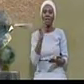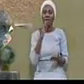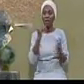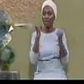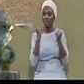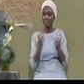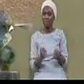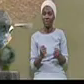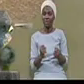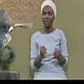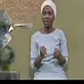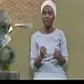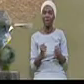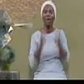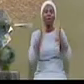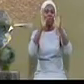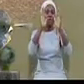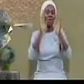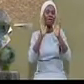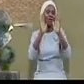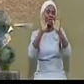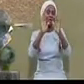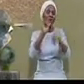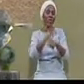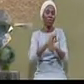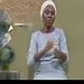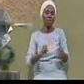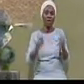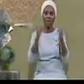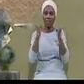Lamb. Wonder walking